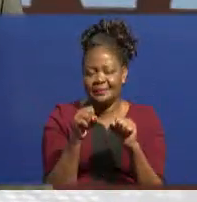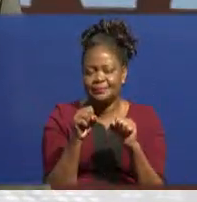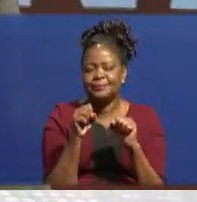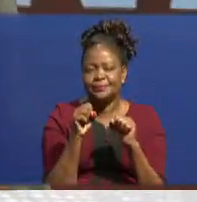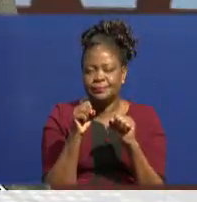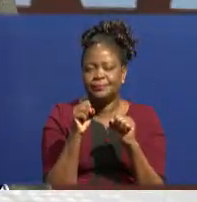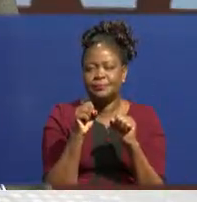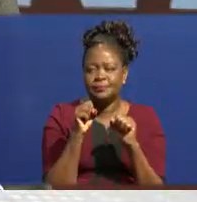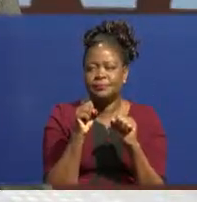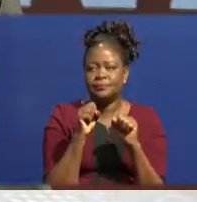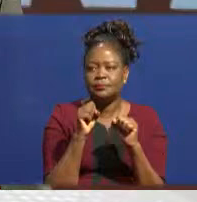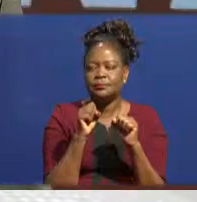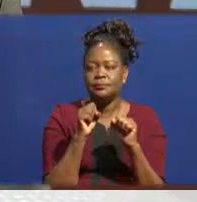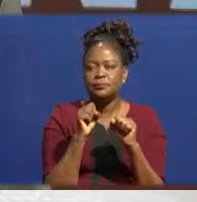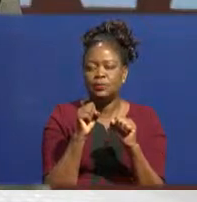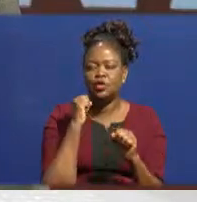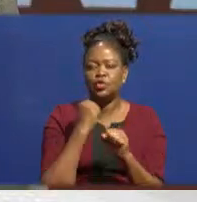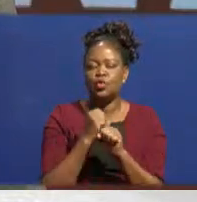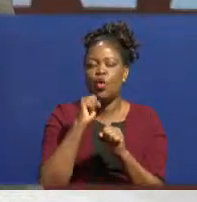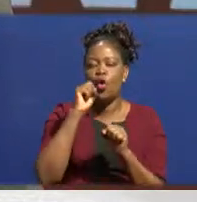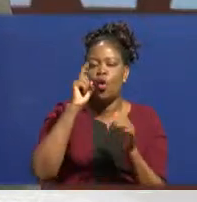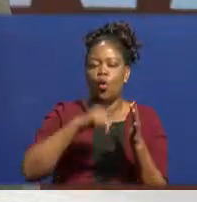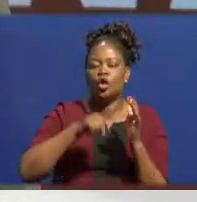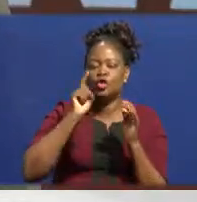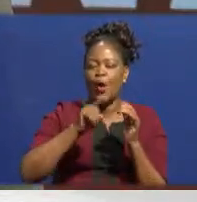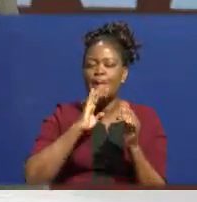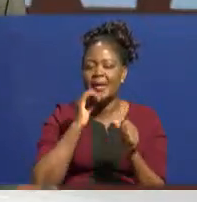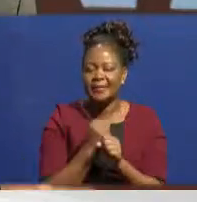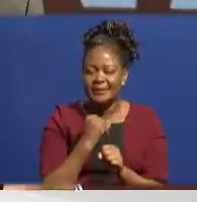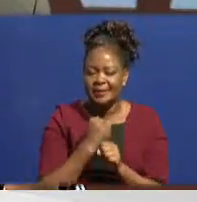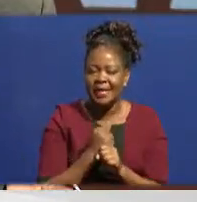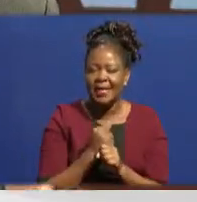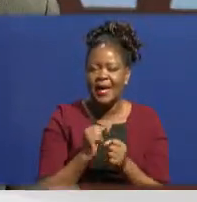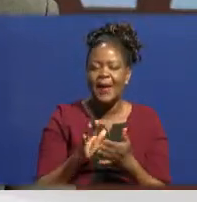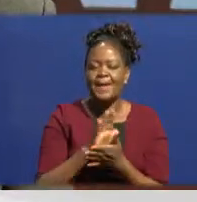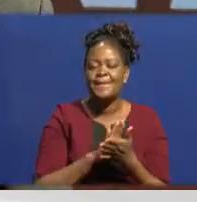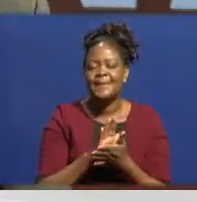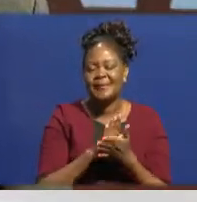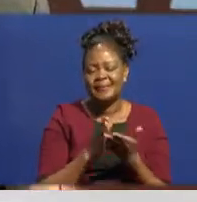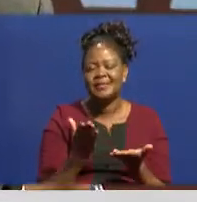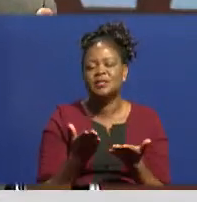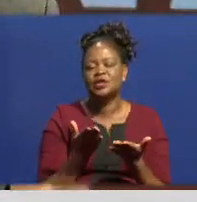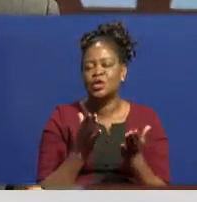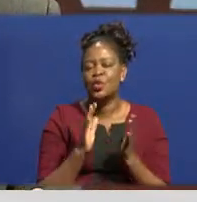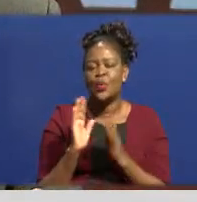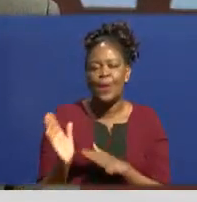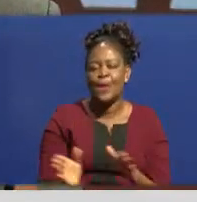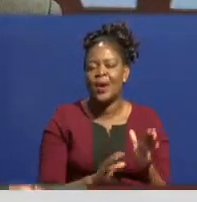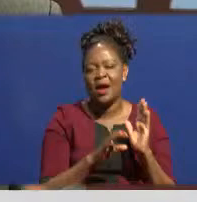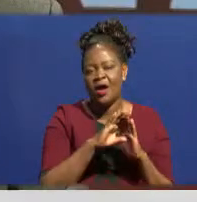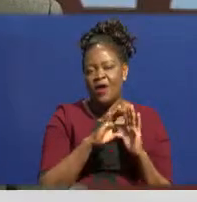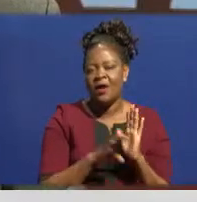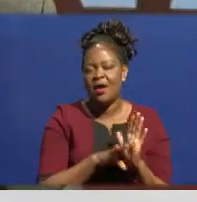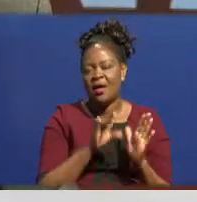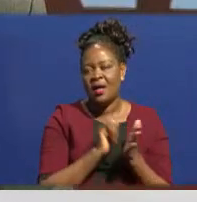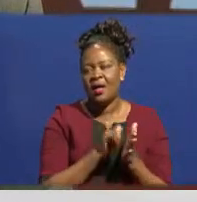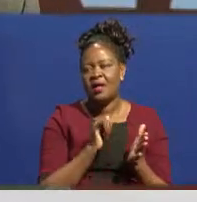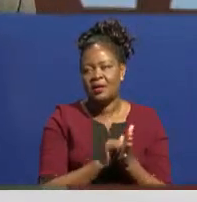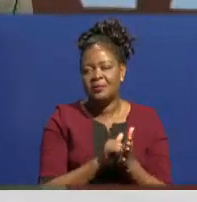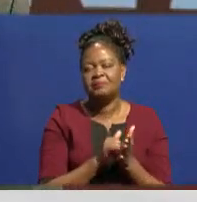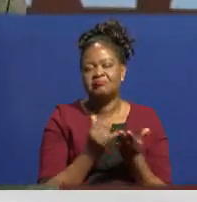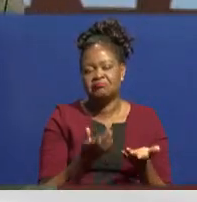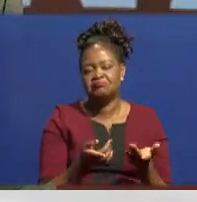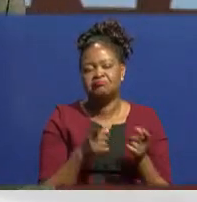do the what is supposed to be done based on the layout of the constitution that